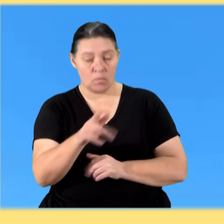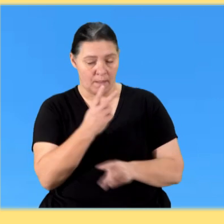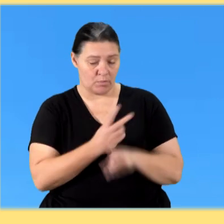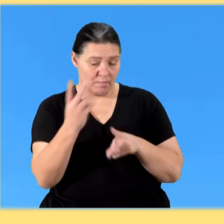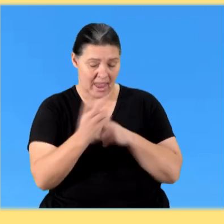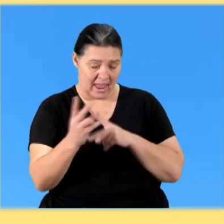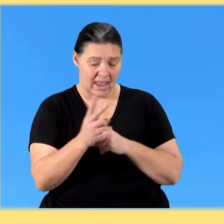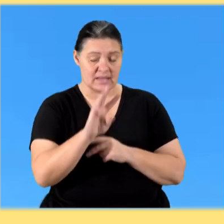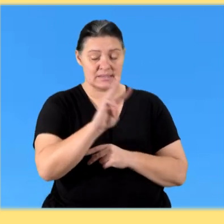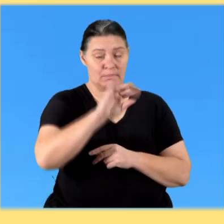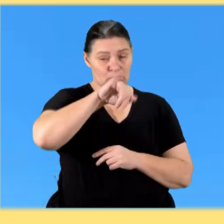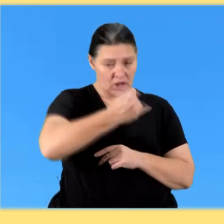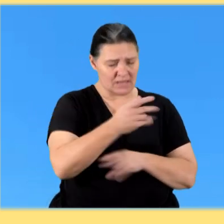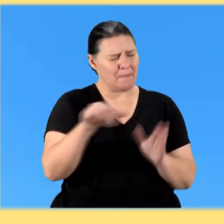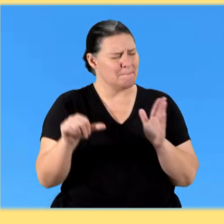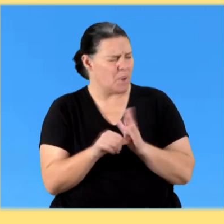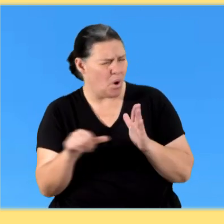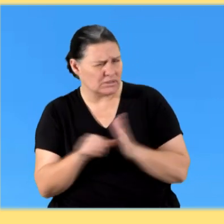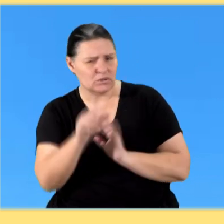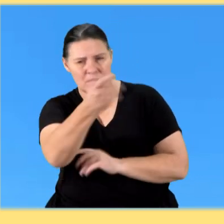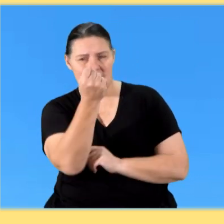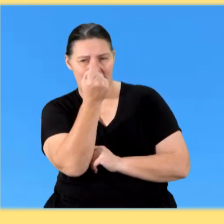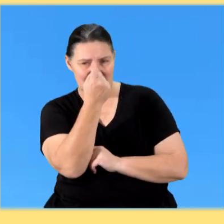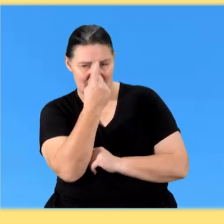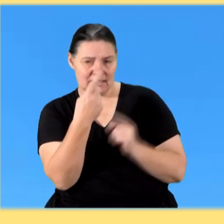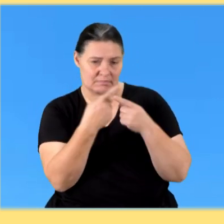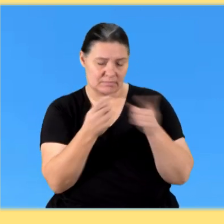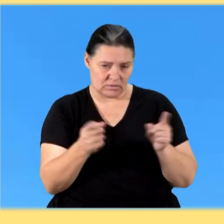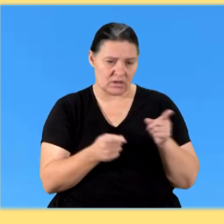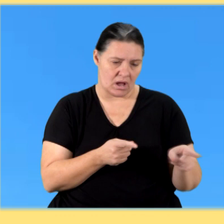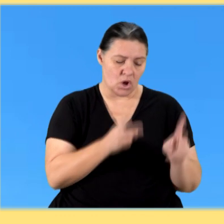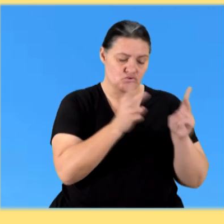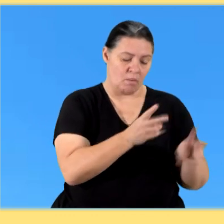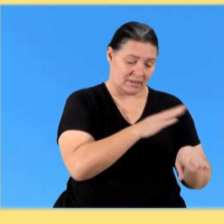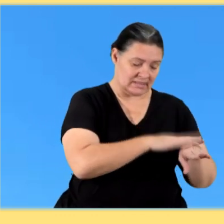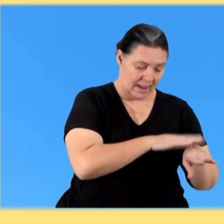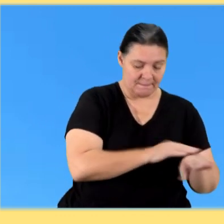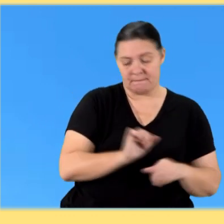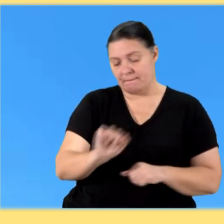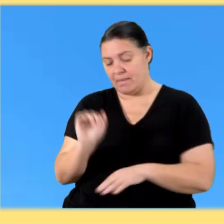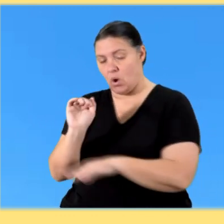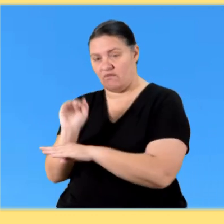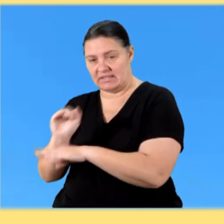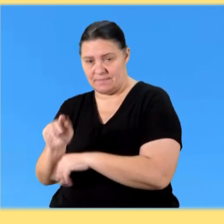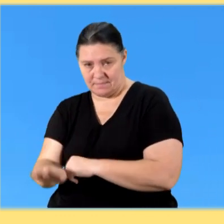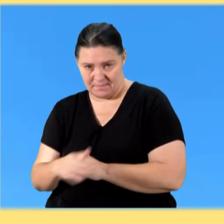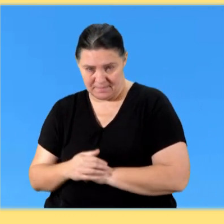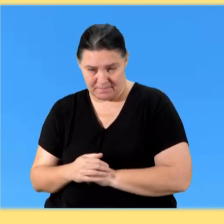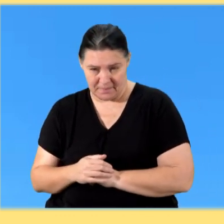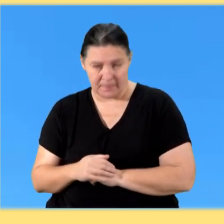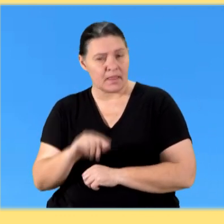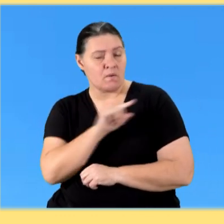When we prepare the wages journal, it is very important that we understand the difference between normal time and